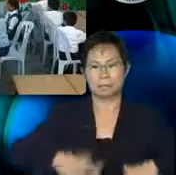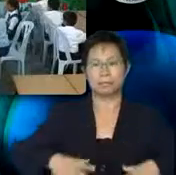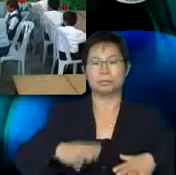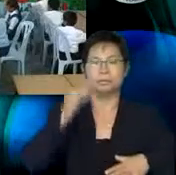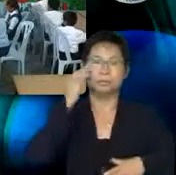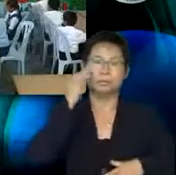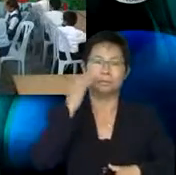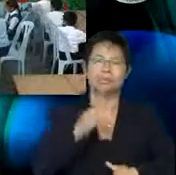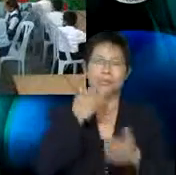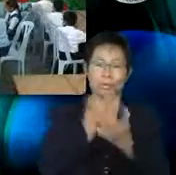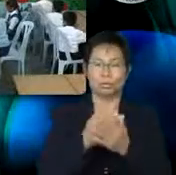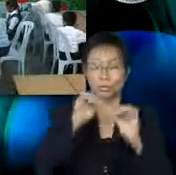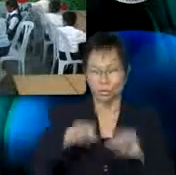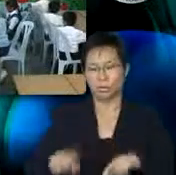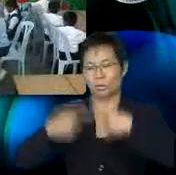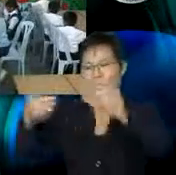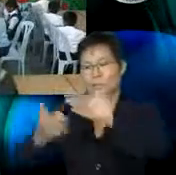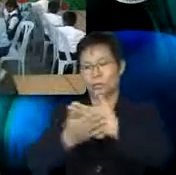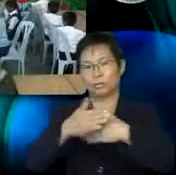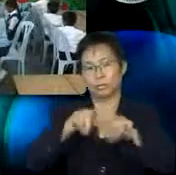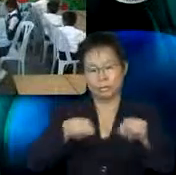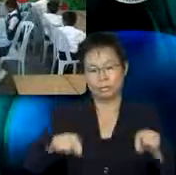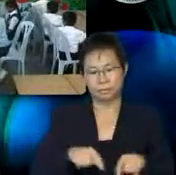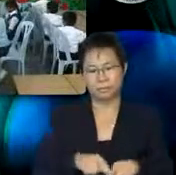Okay, good. You can go back to your place.